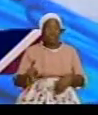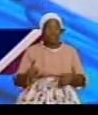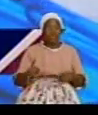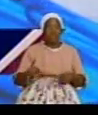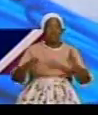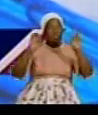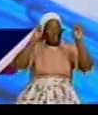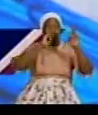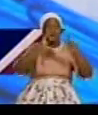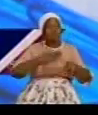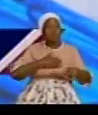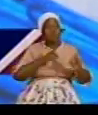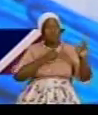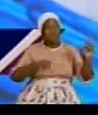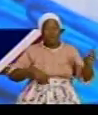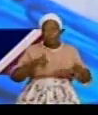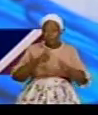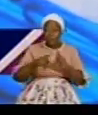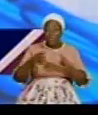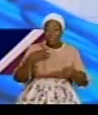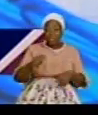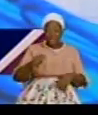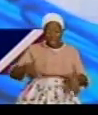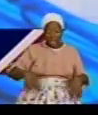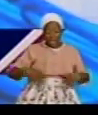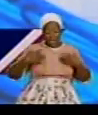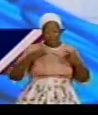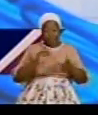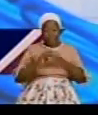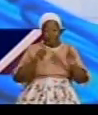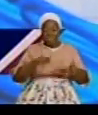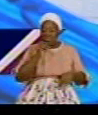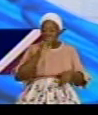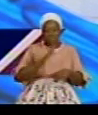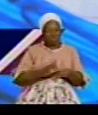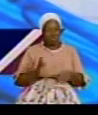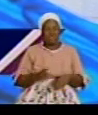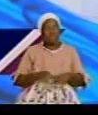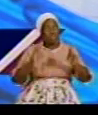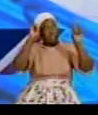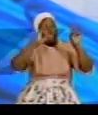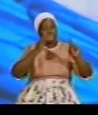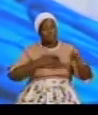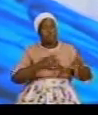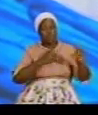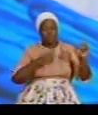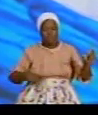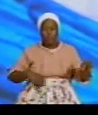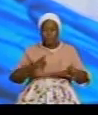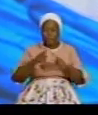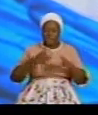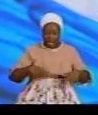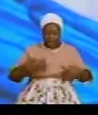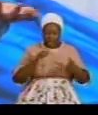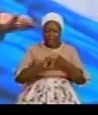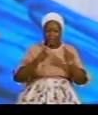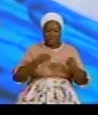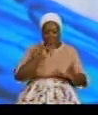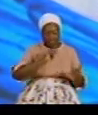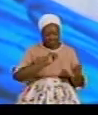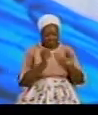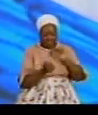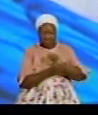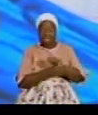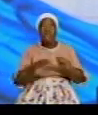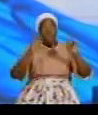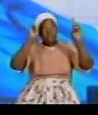Lord, but his life is not touched. Is my Lord, his life is not transformed. He is my